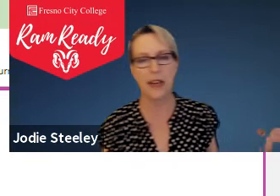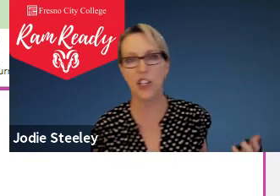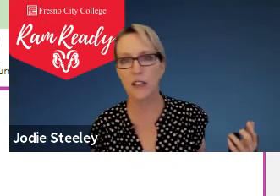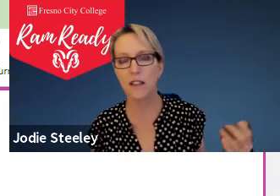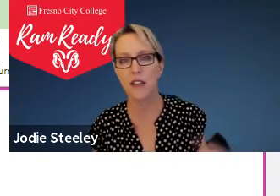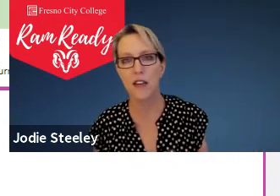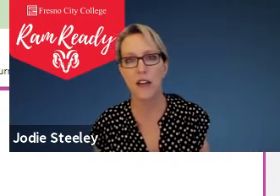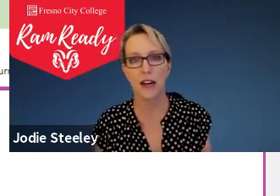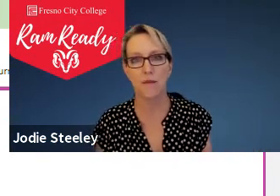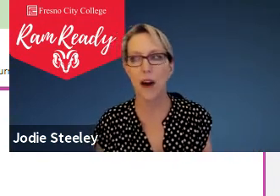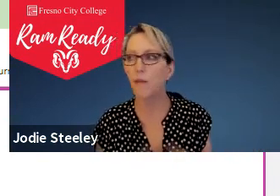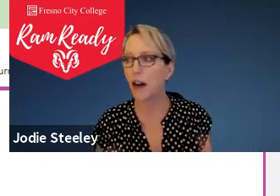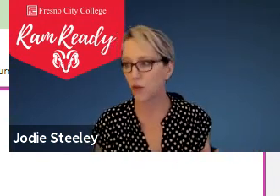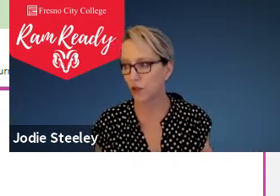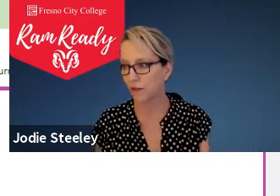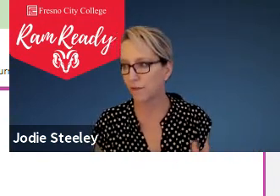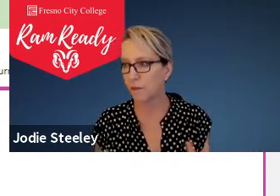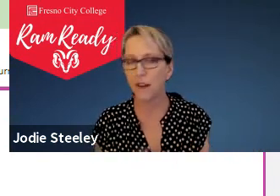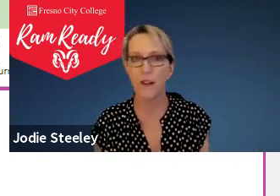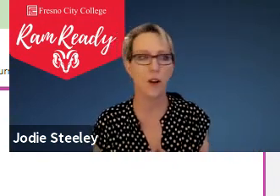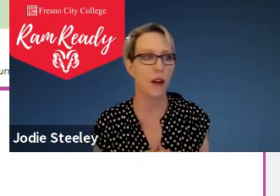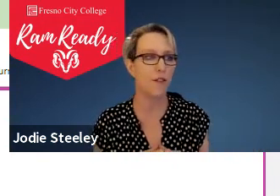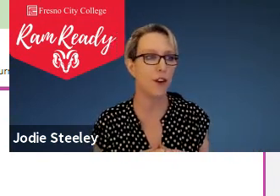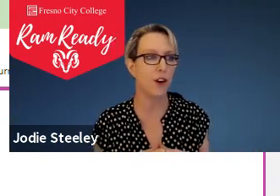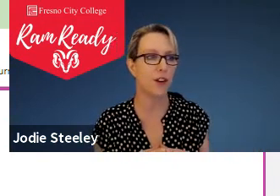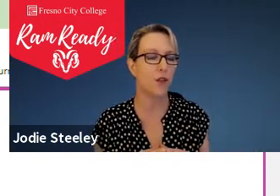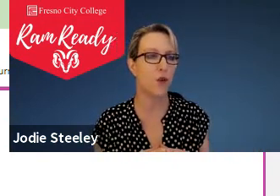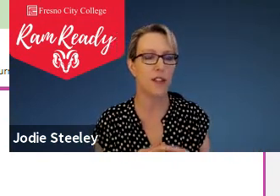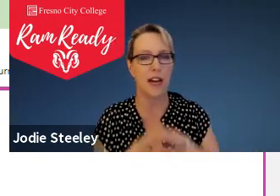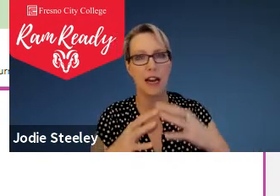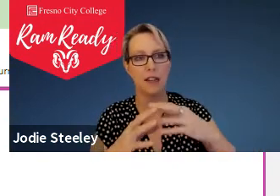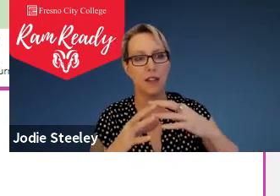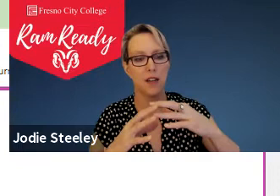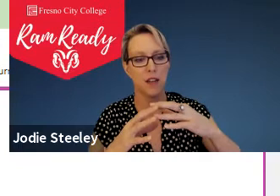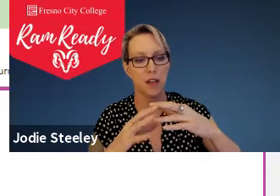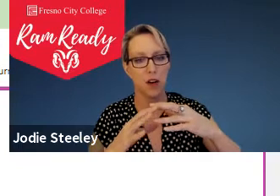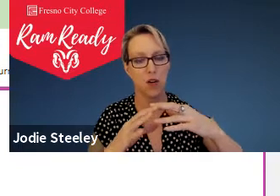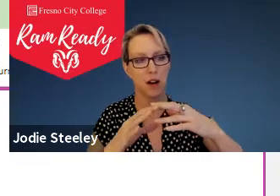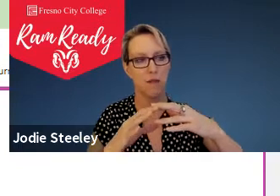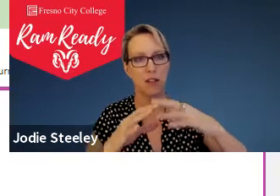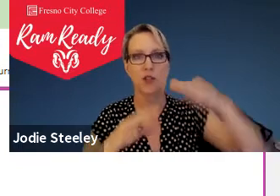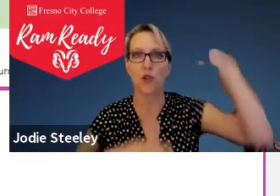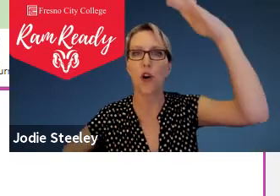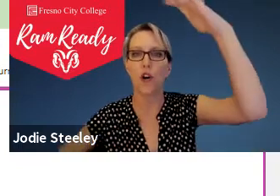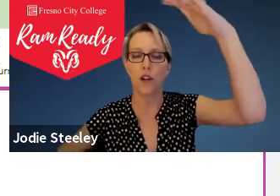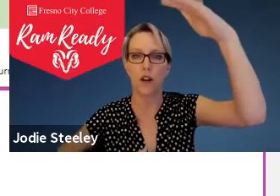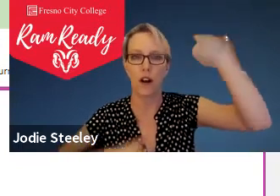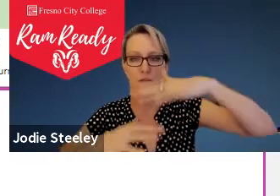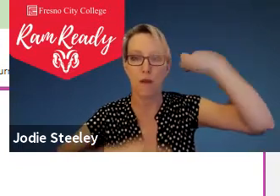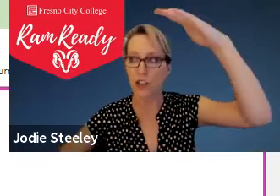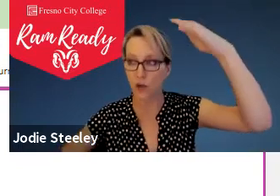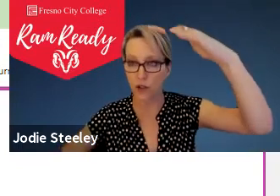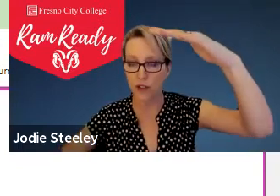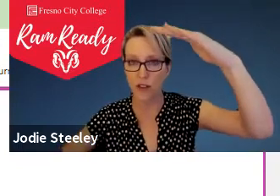using pages, not modules. So if your course has a scroll